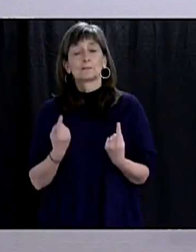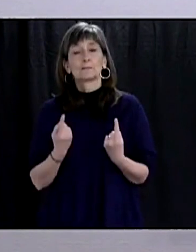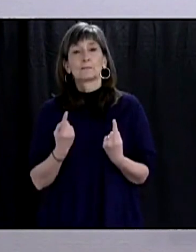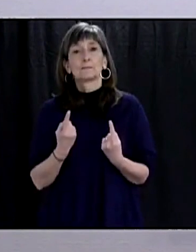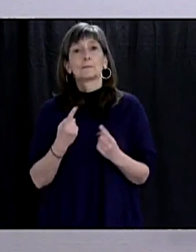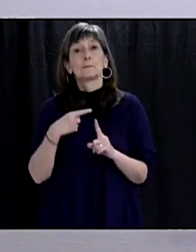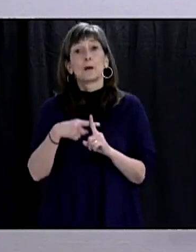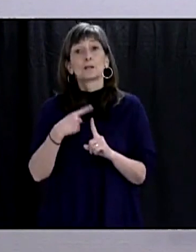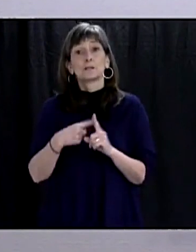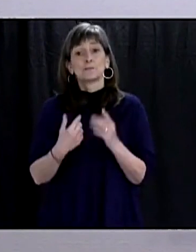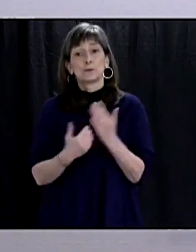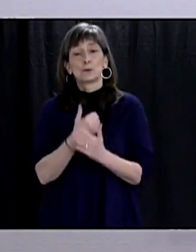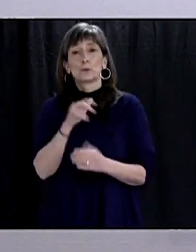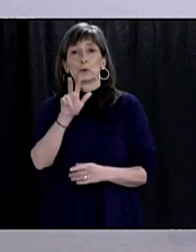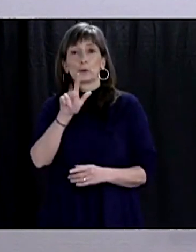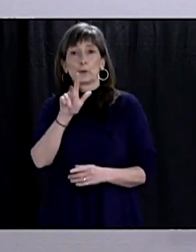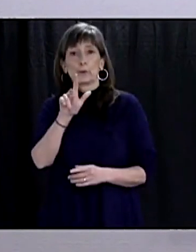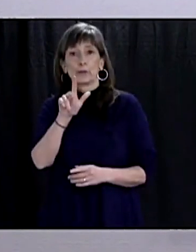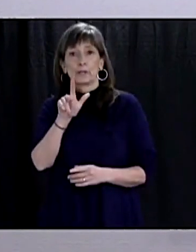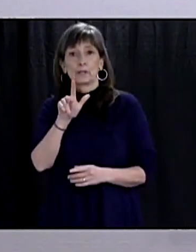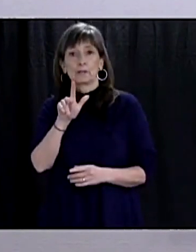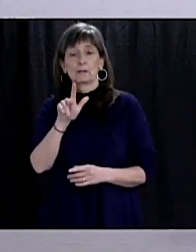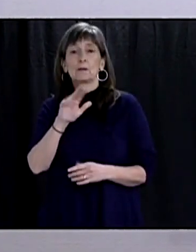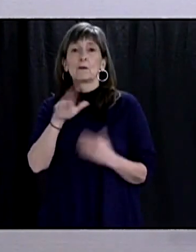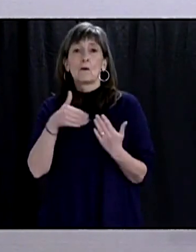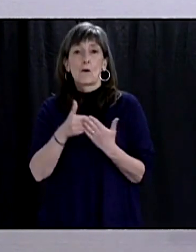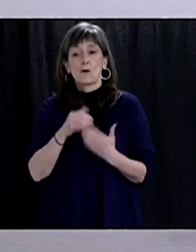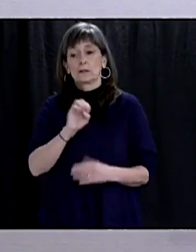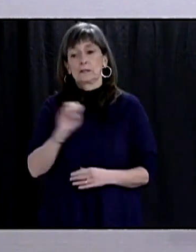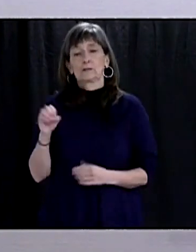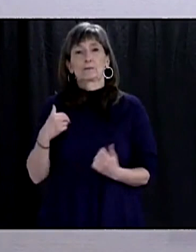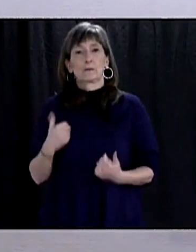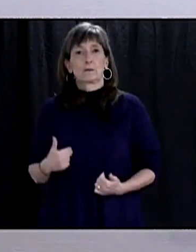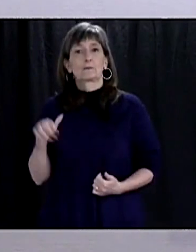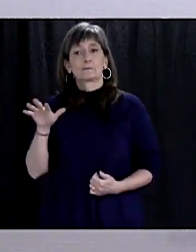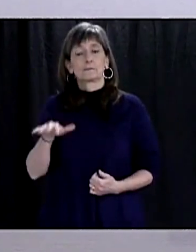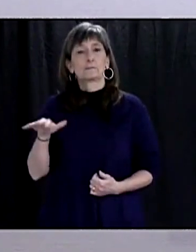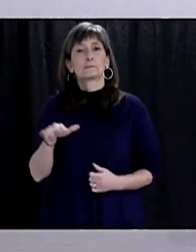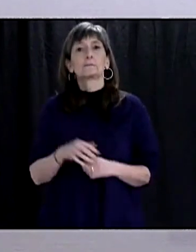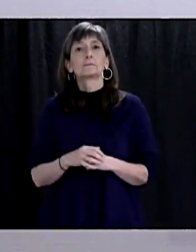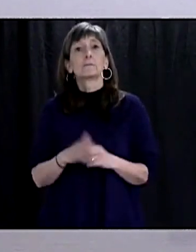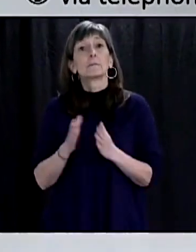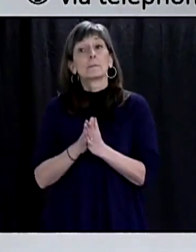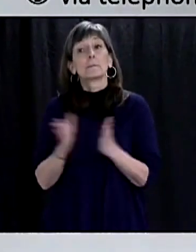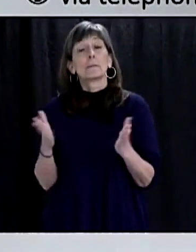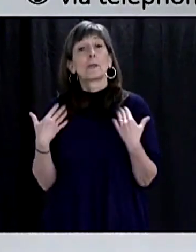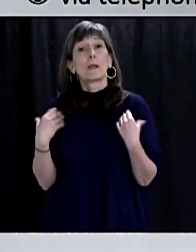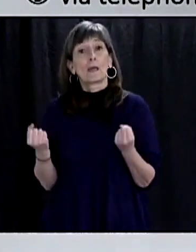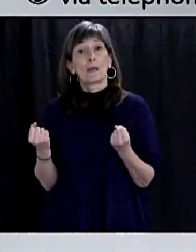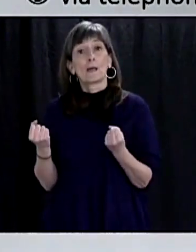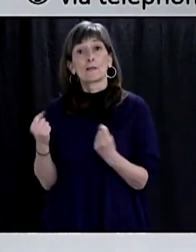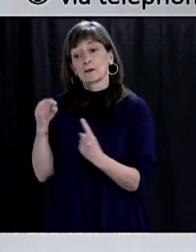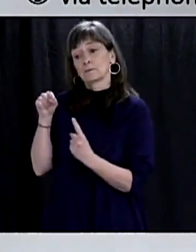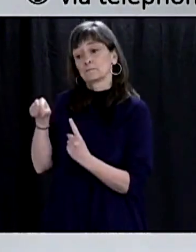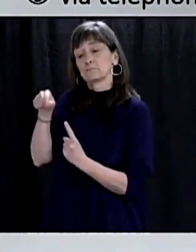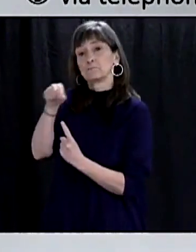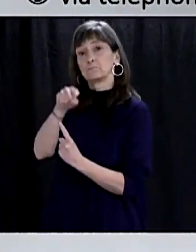new positive cases. All of these cases are within Eastern Health Region. The public health contact tracing